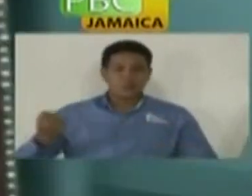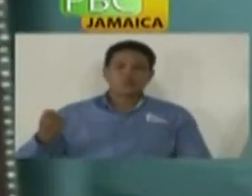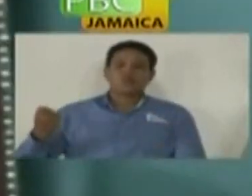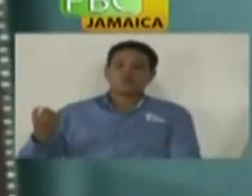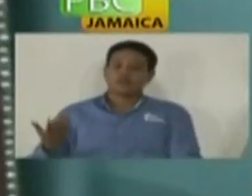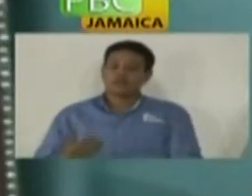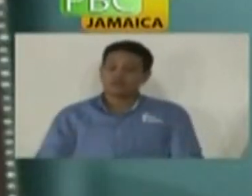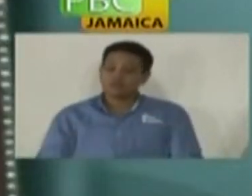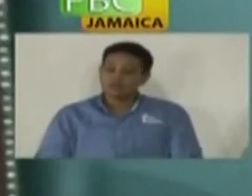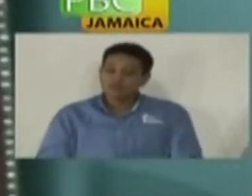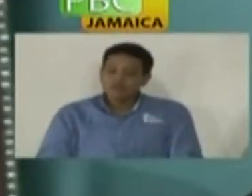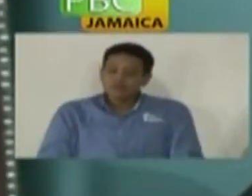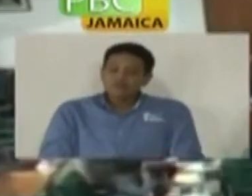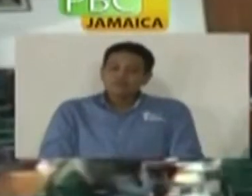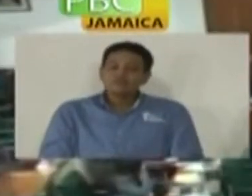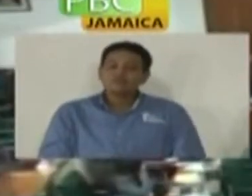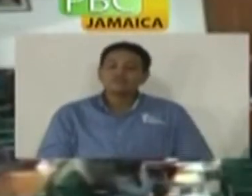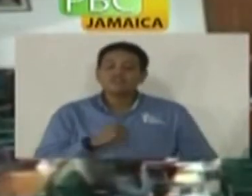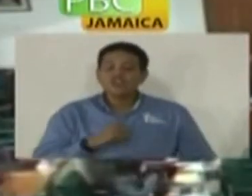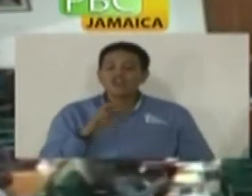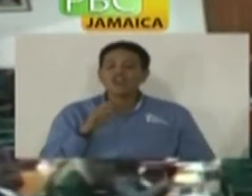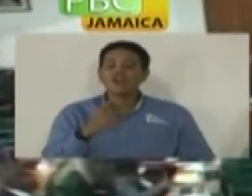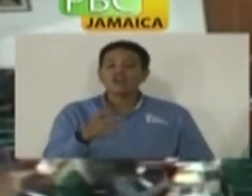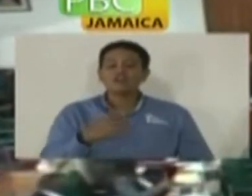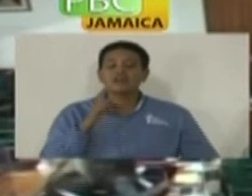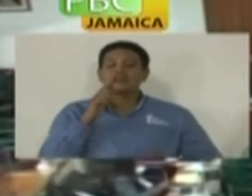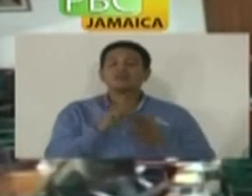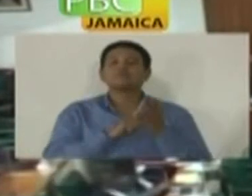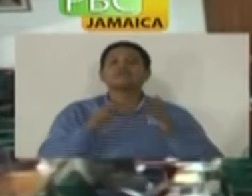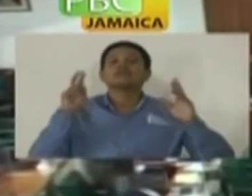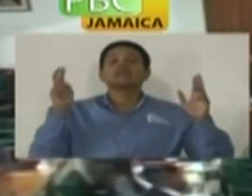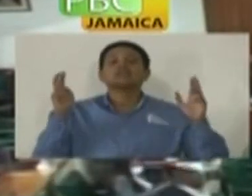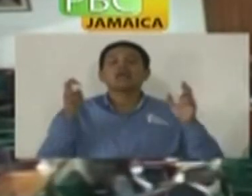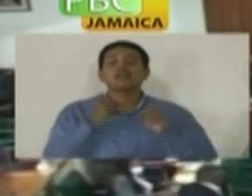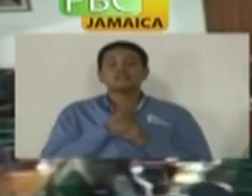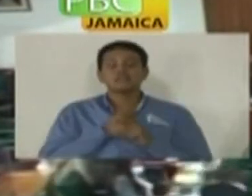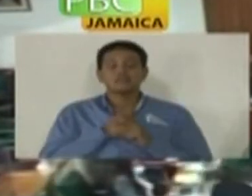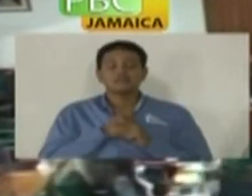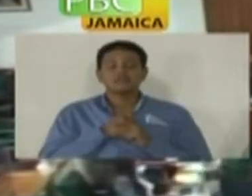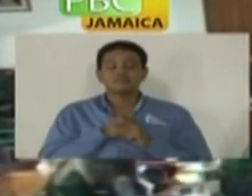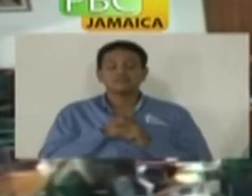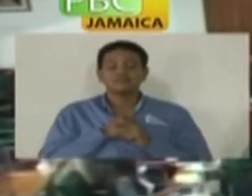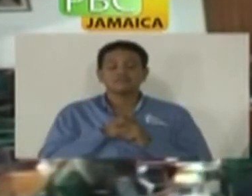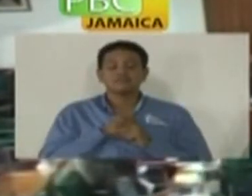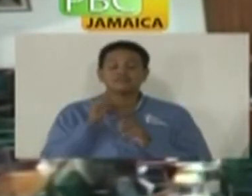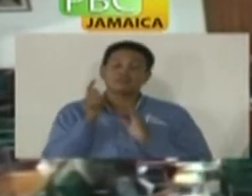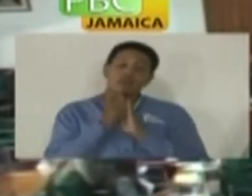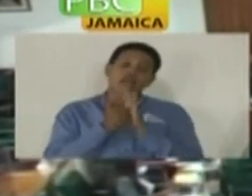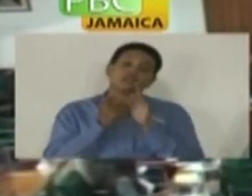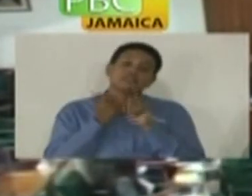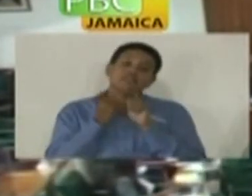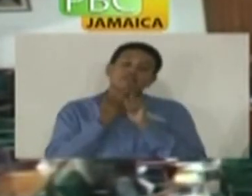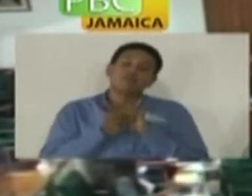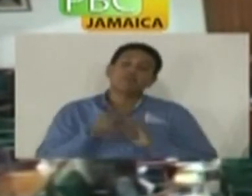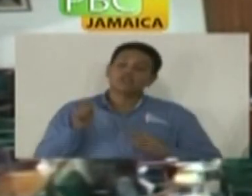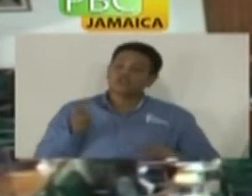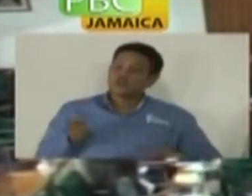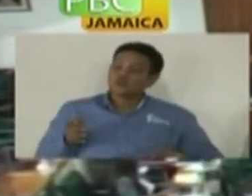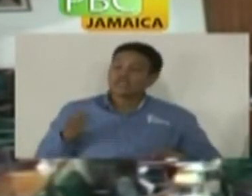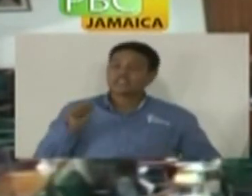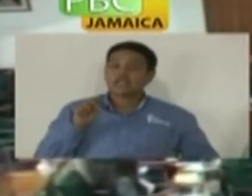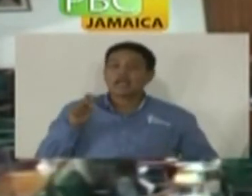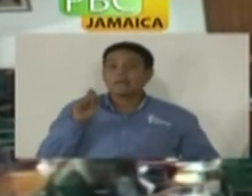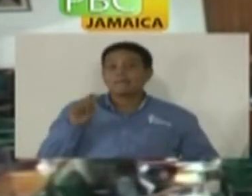Sorry, go ahead, Madam Clerk. A bill entitled an act to amend the Judicature